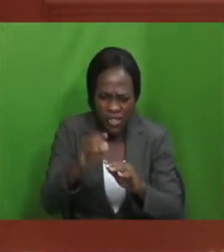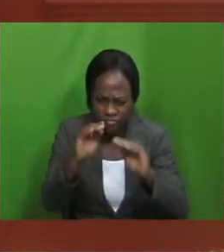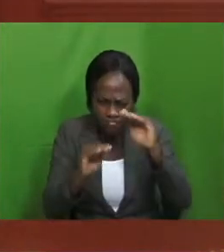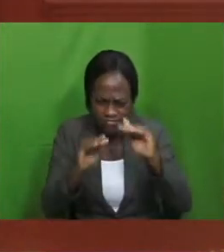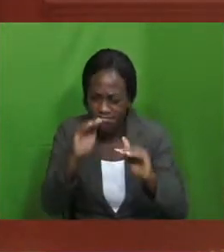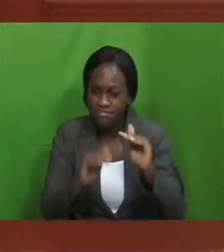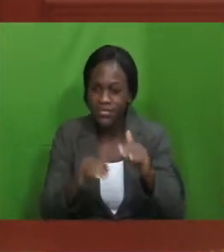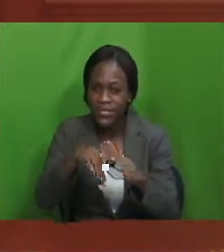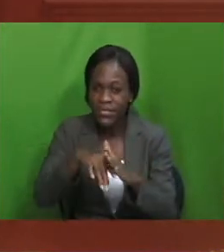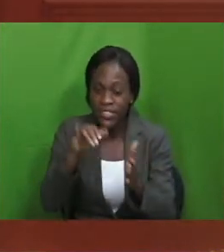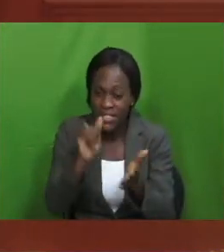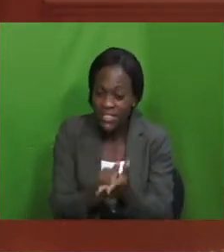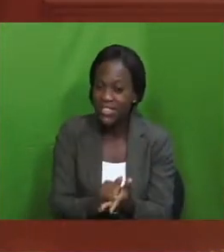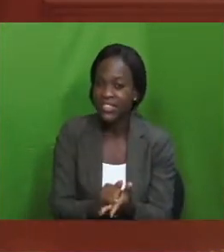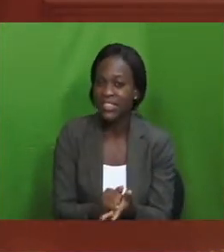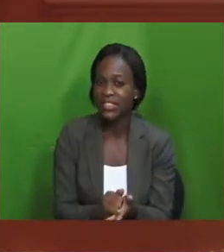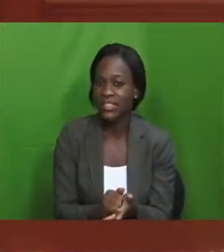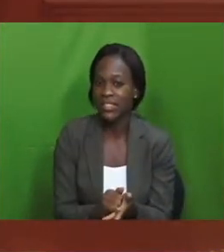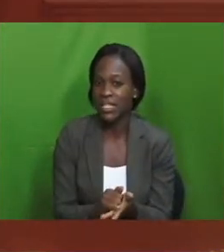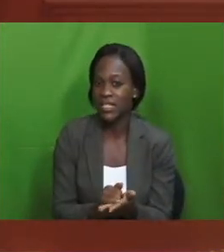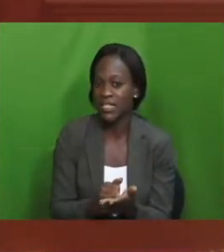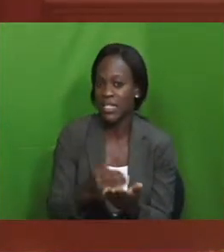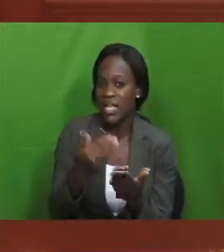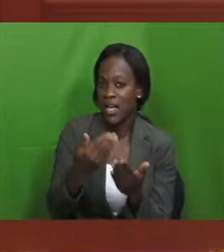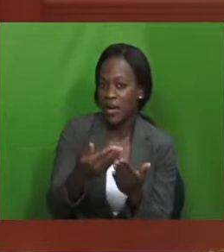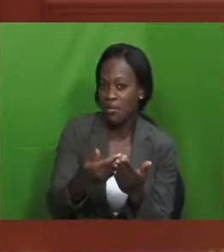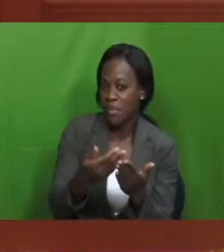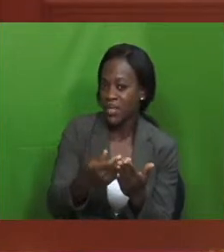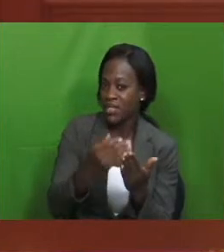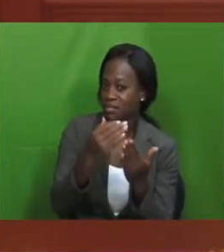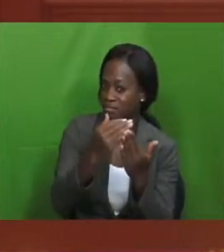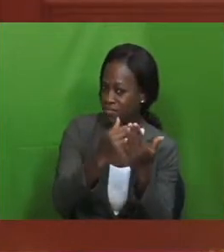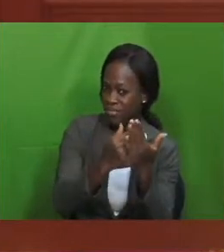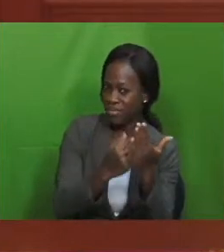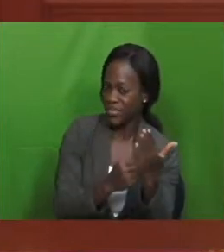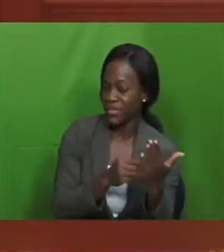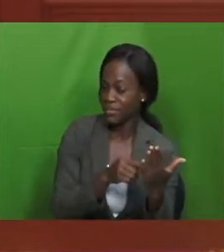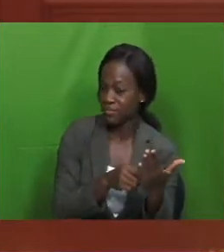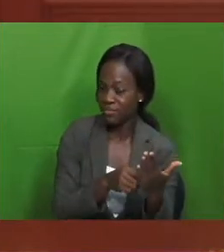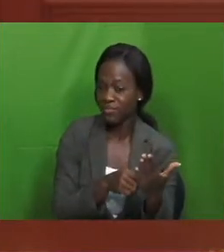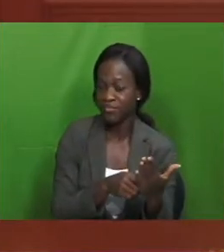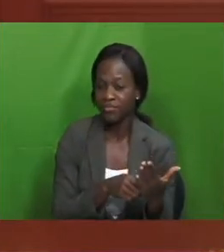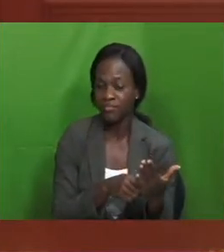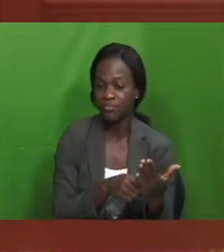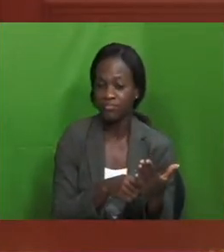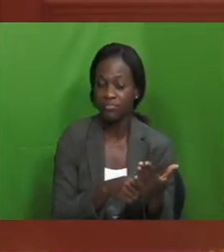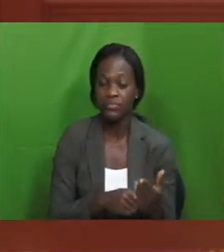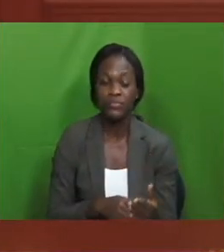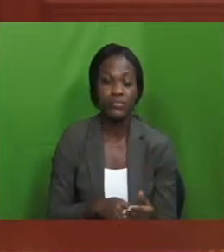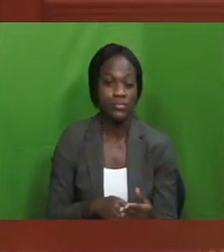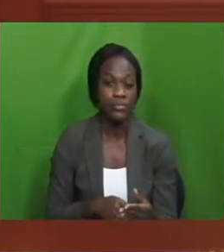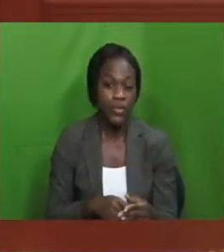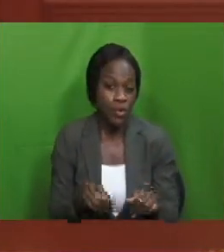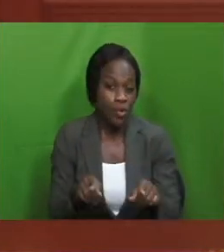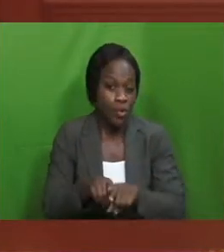this particular position of his budget statement. Mr. Speaker, same Minister for Finance, when he came